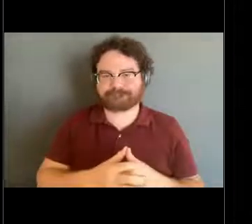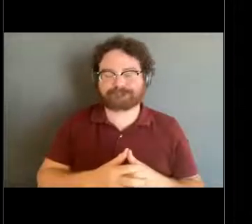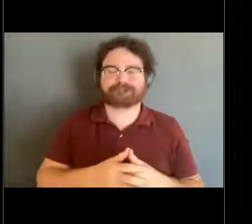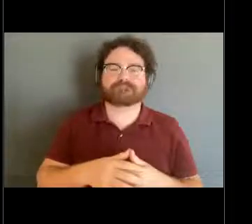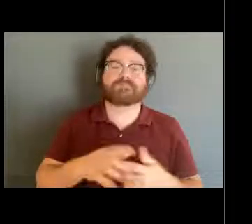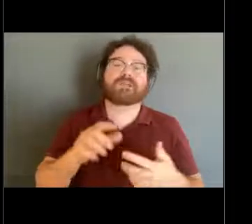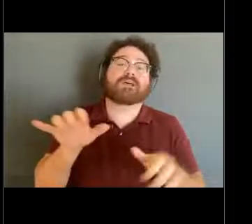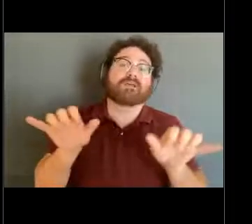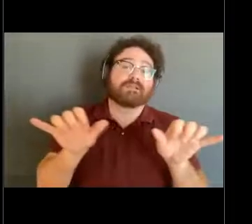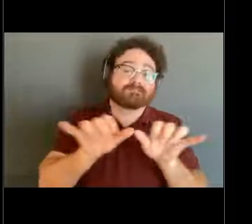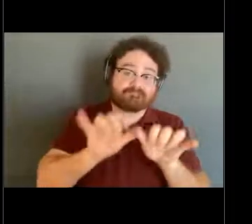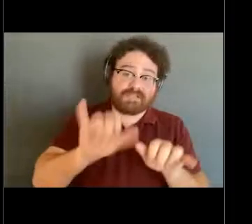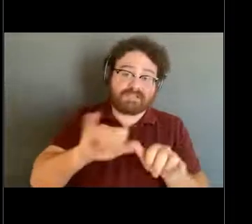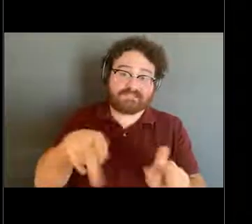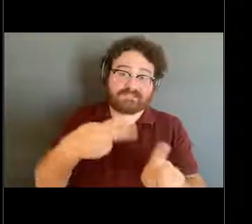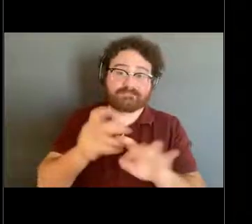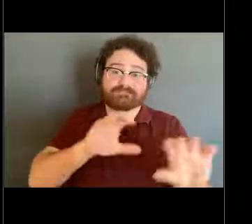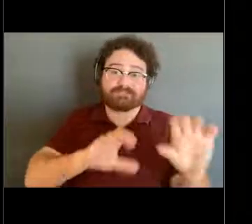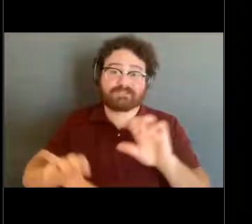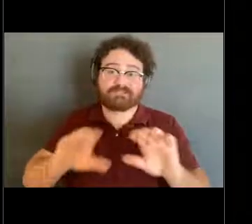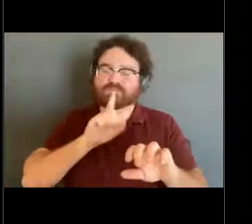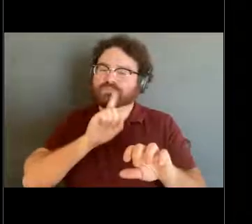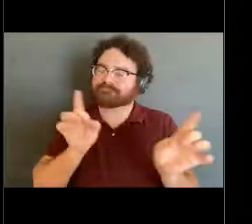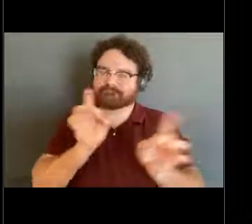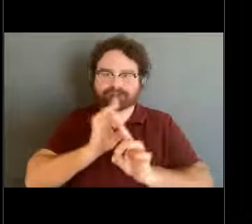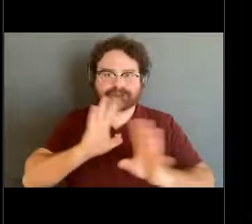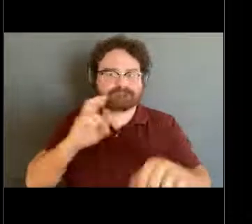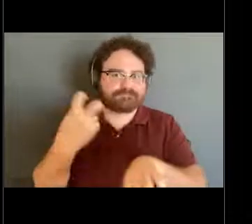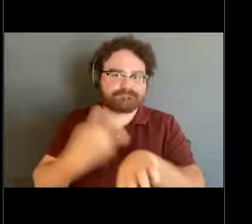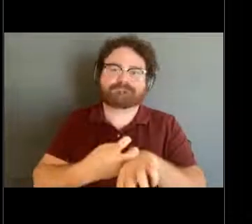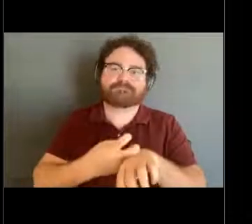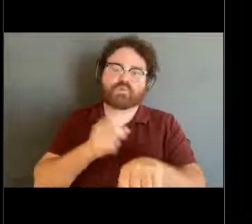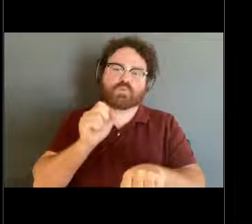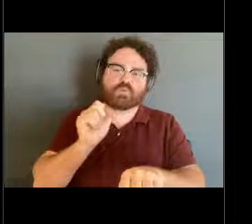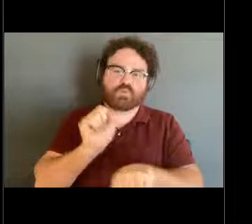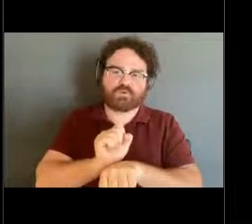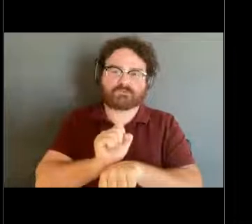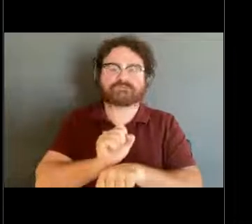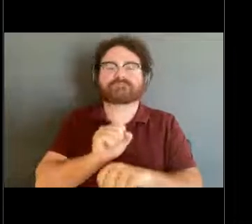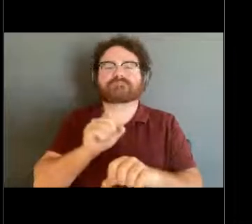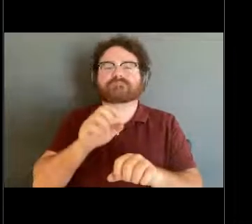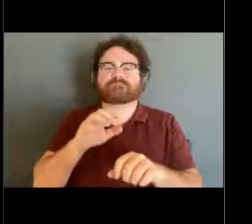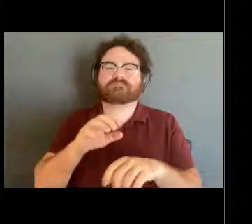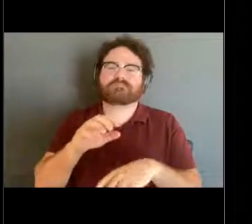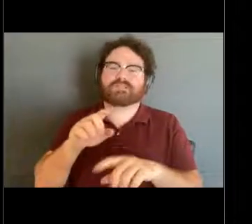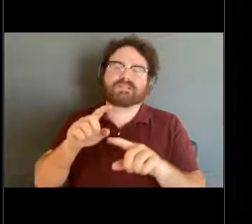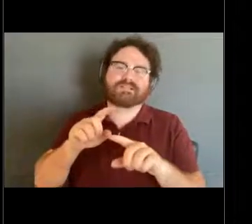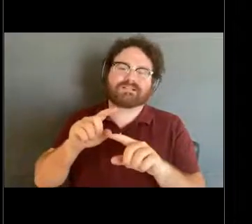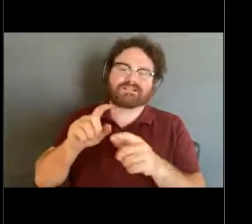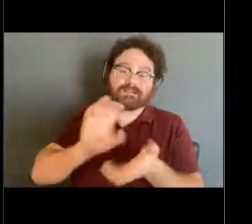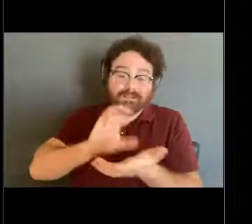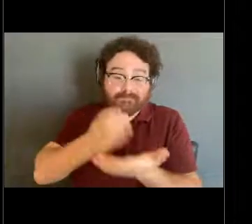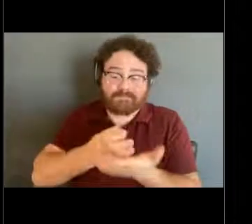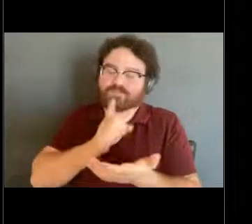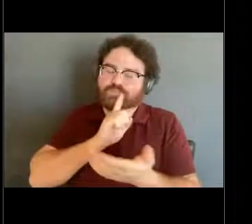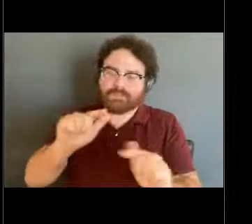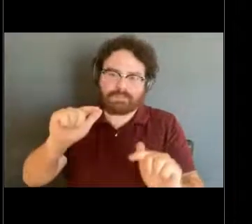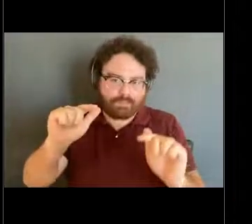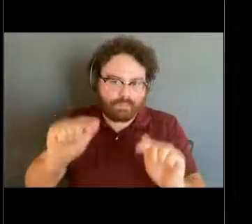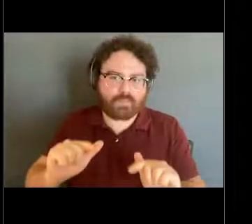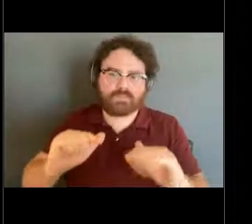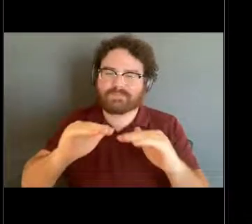Measuring these chemicals in the atmosphere is difficult, painstaking work, and the concentrations are extremely low levels. And we were looking at